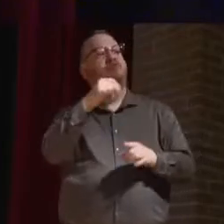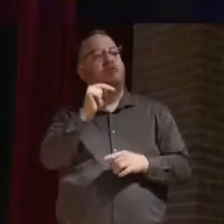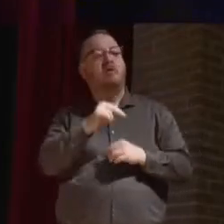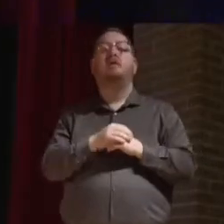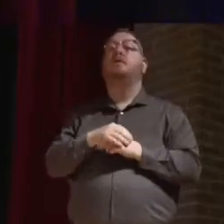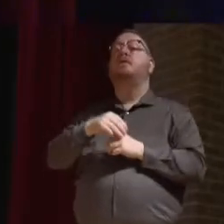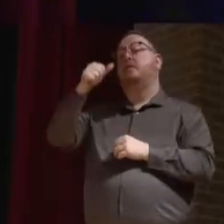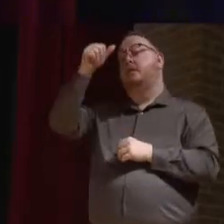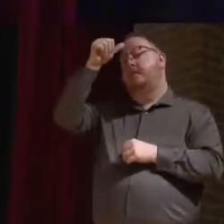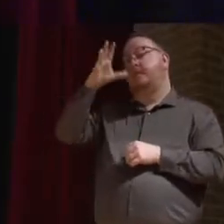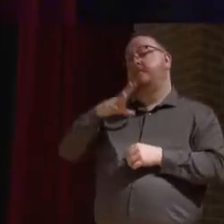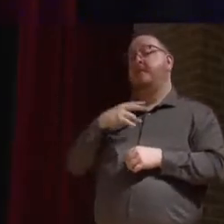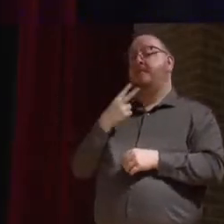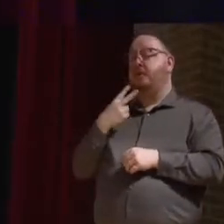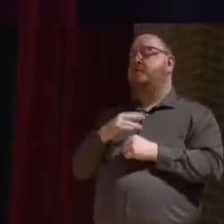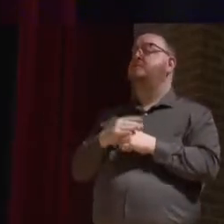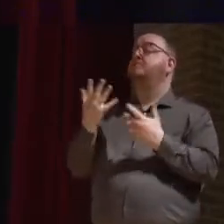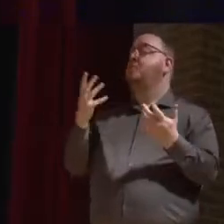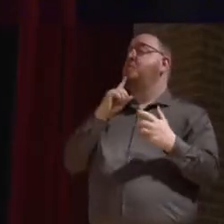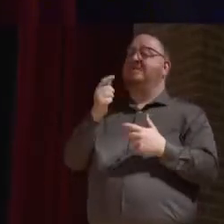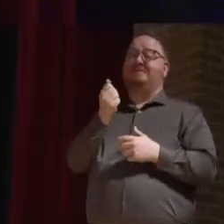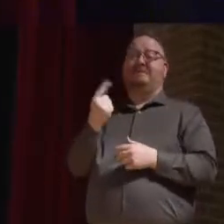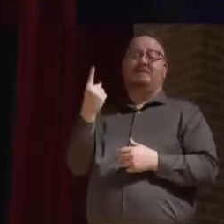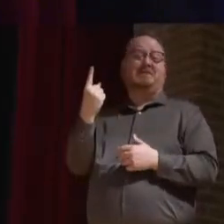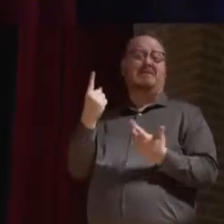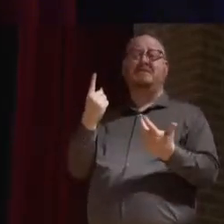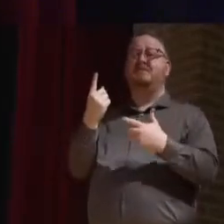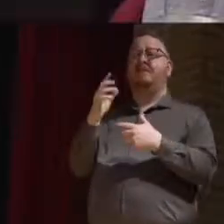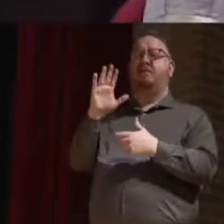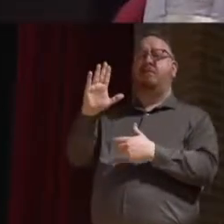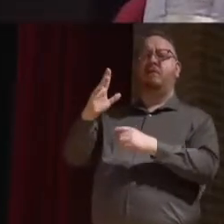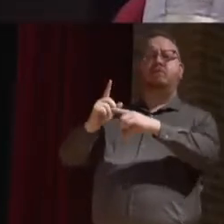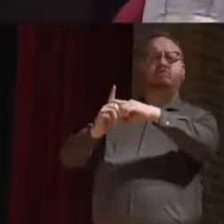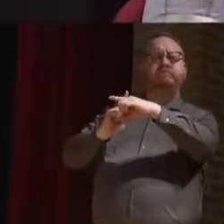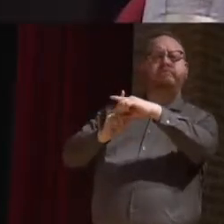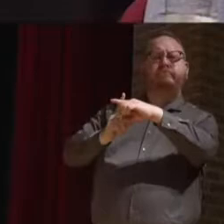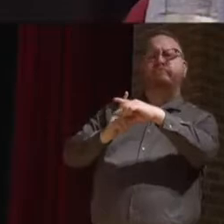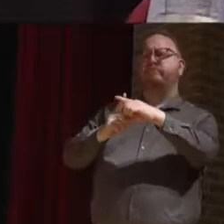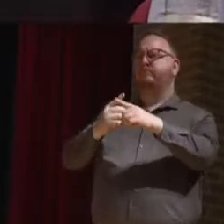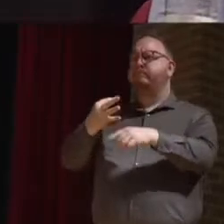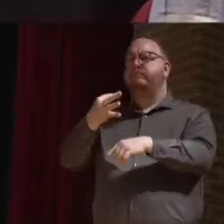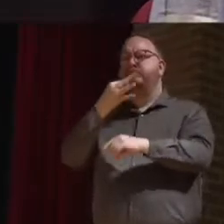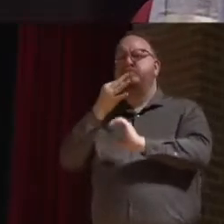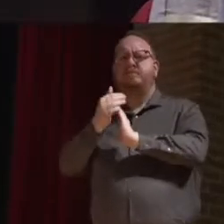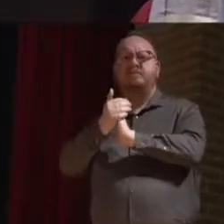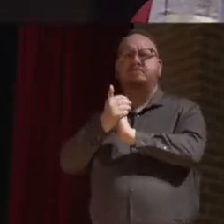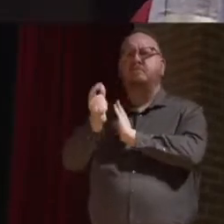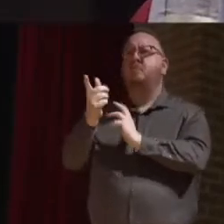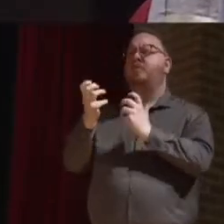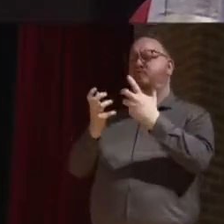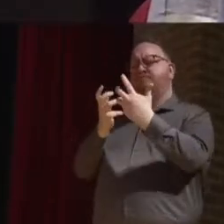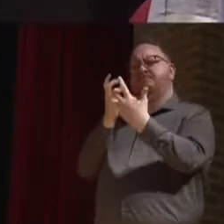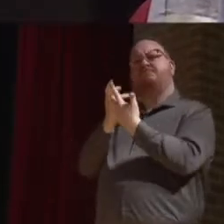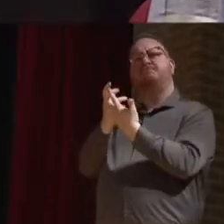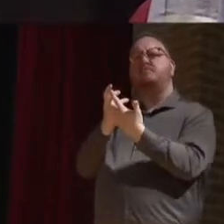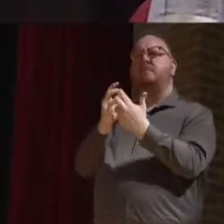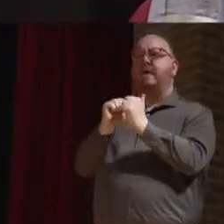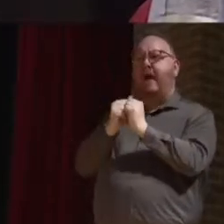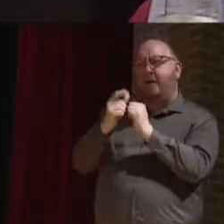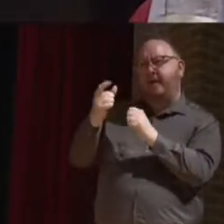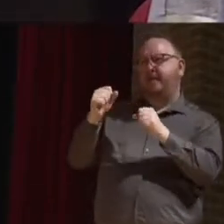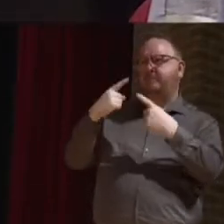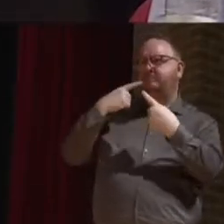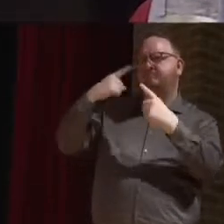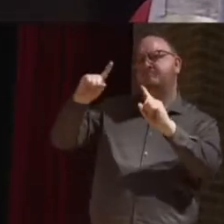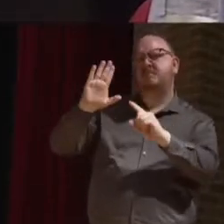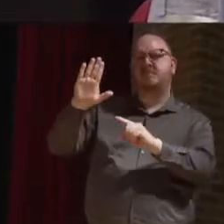want to match what their strengths and or their weaknesses are with what is required and makes them successful in the given